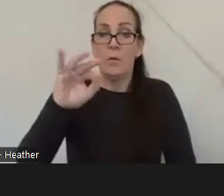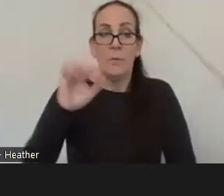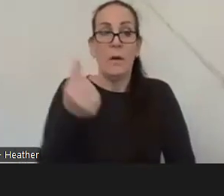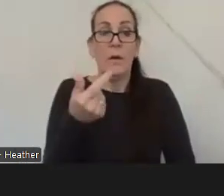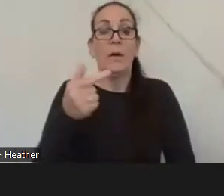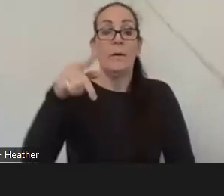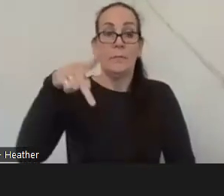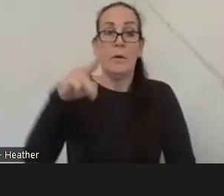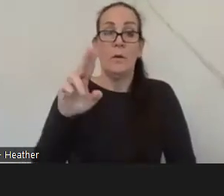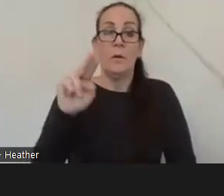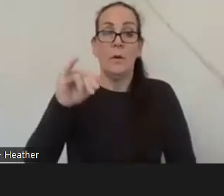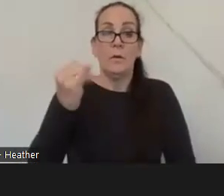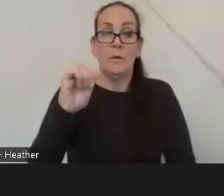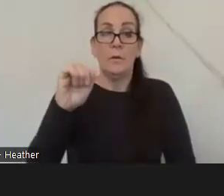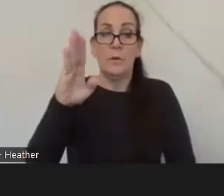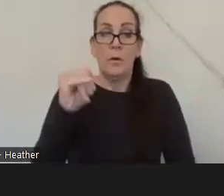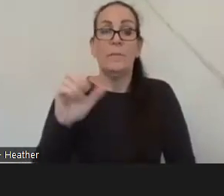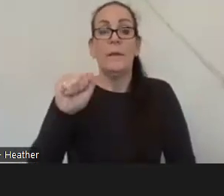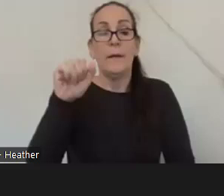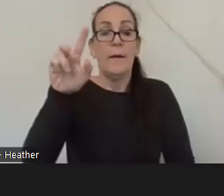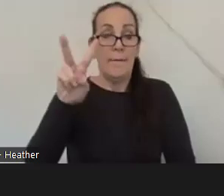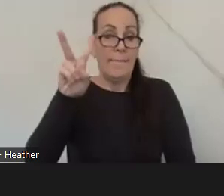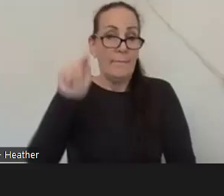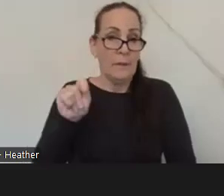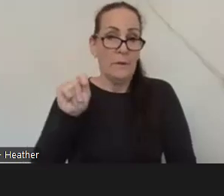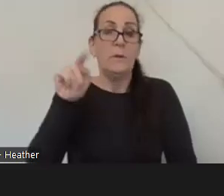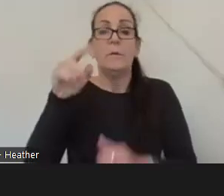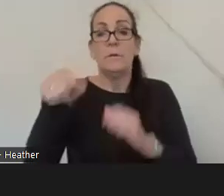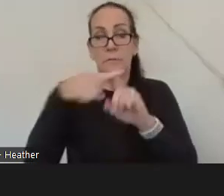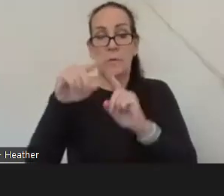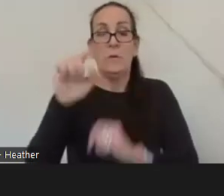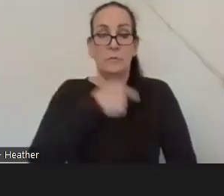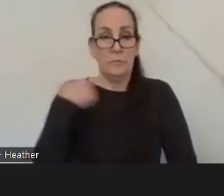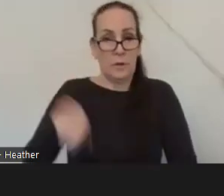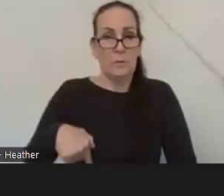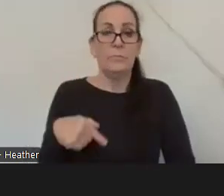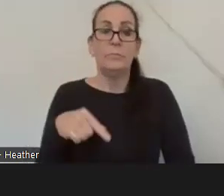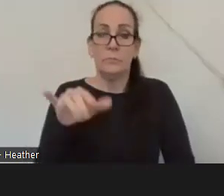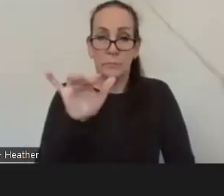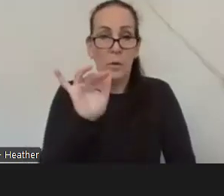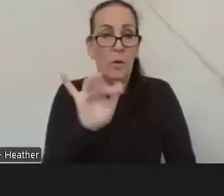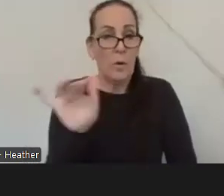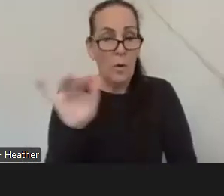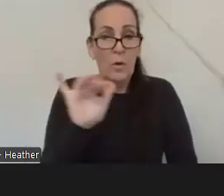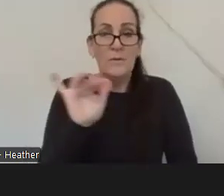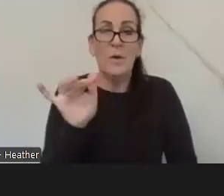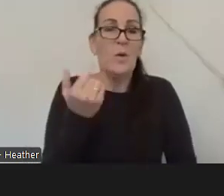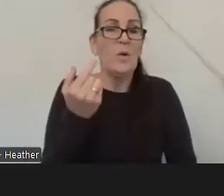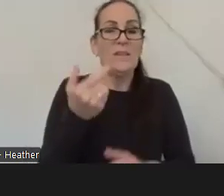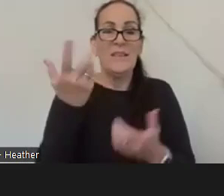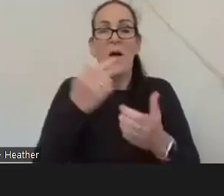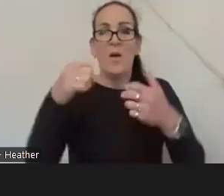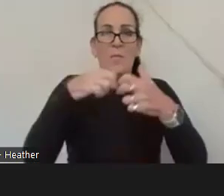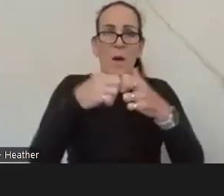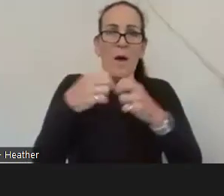Chinese. The goal with having bilingual was that we didn't have enough in the front end on this pilot project to make it fully, one language.